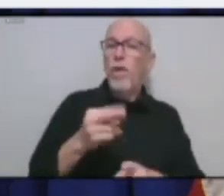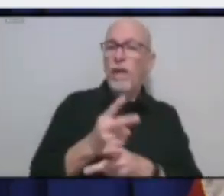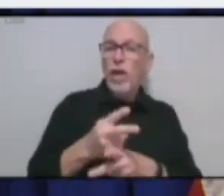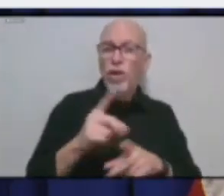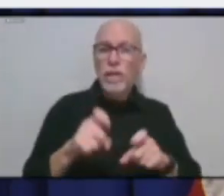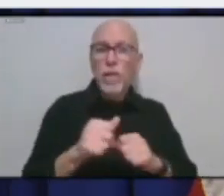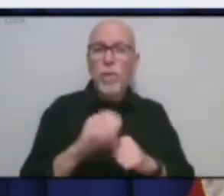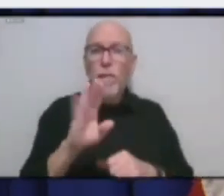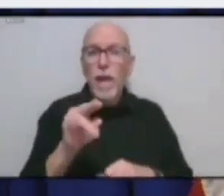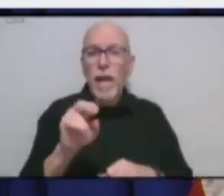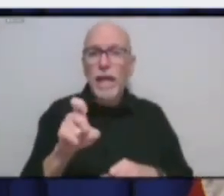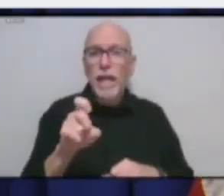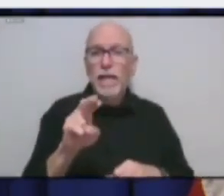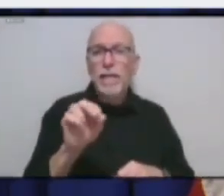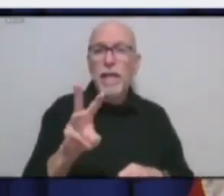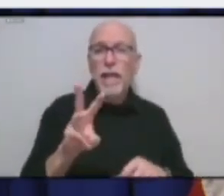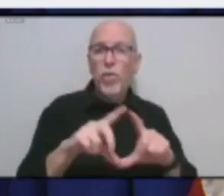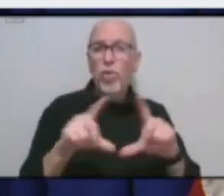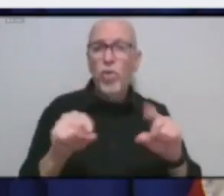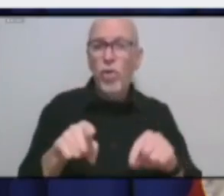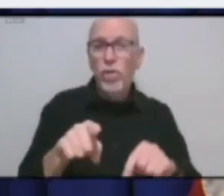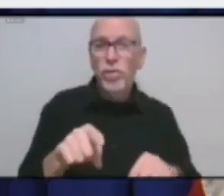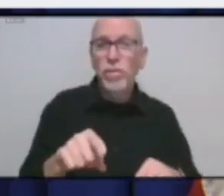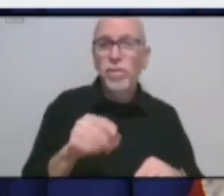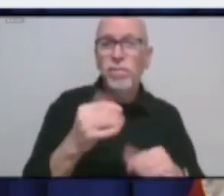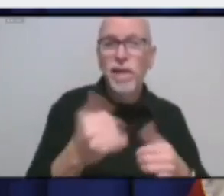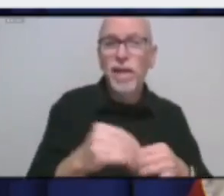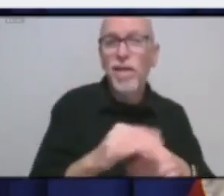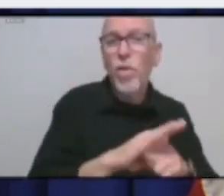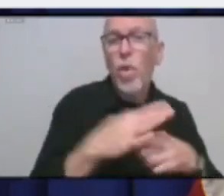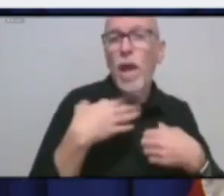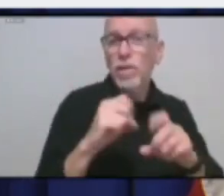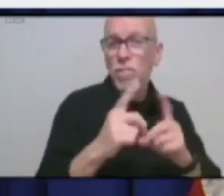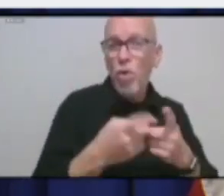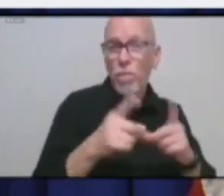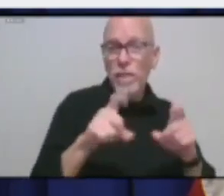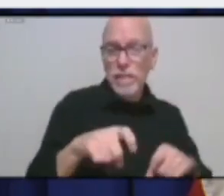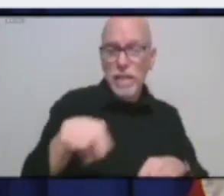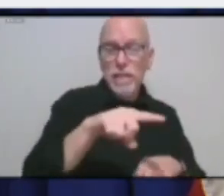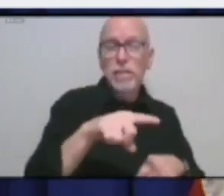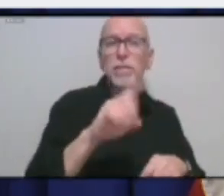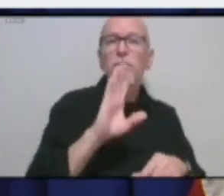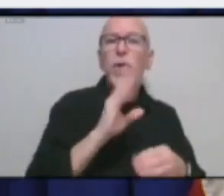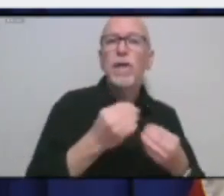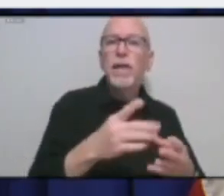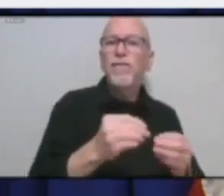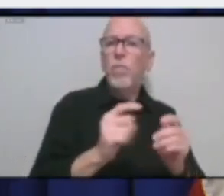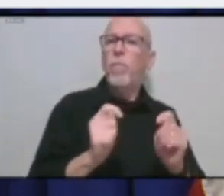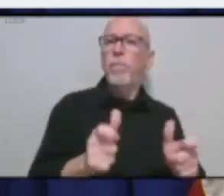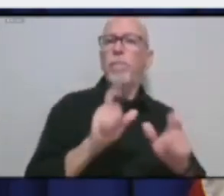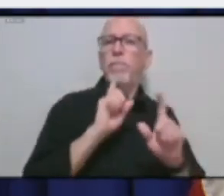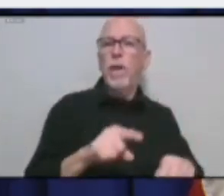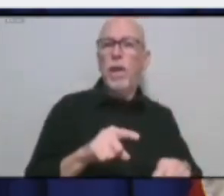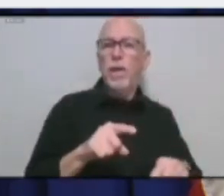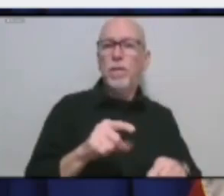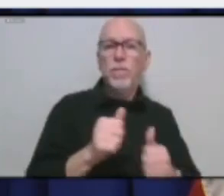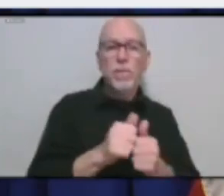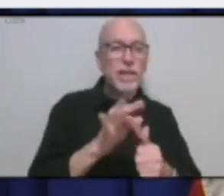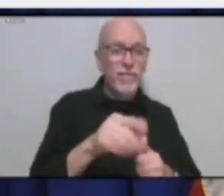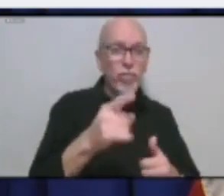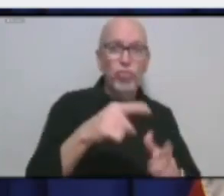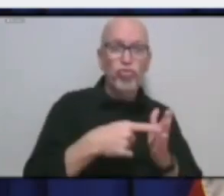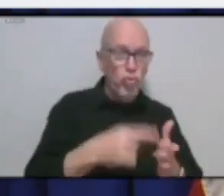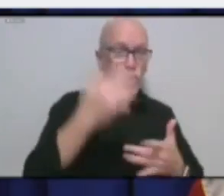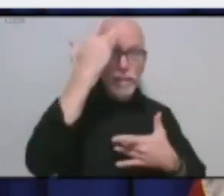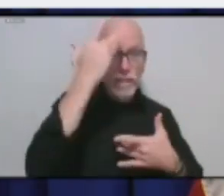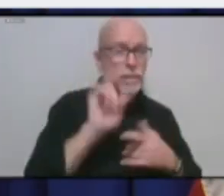Now cards also at our local health department testing sites not only gives individuals an immediate response to you're symptomatic and boom, your